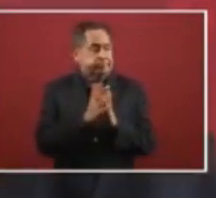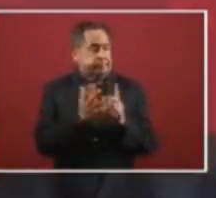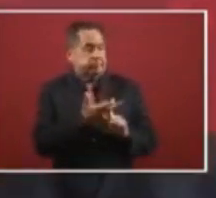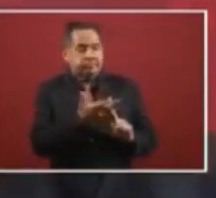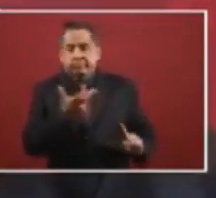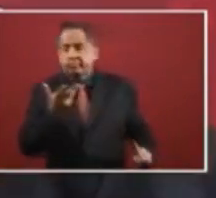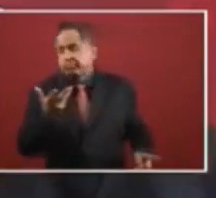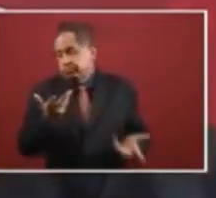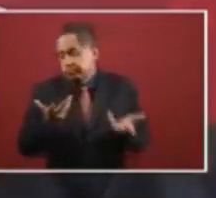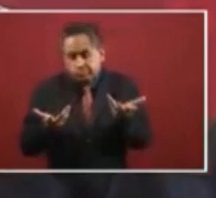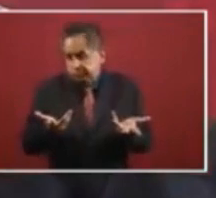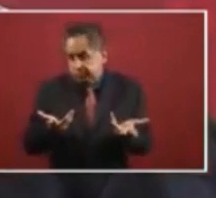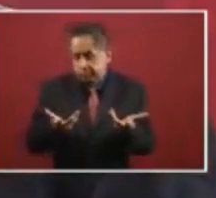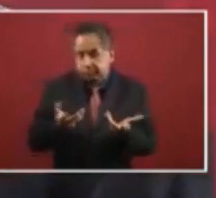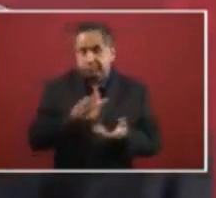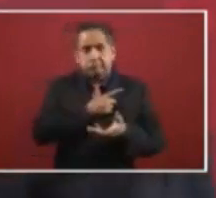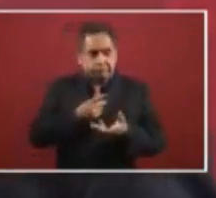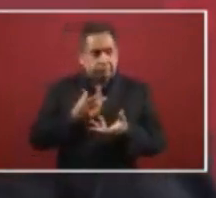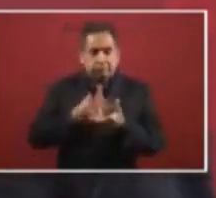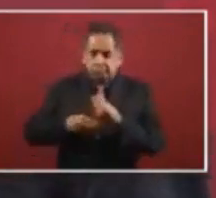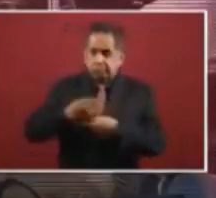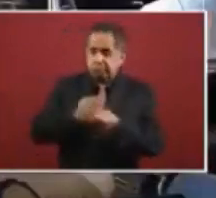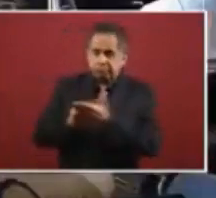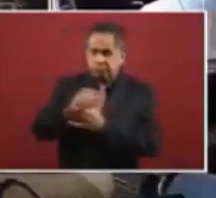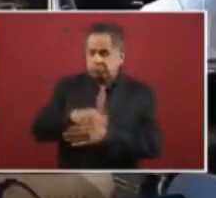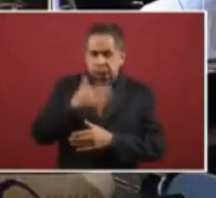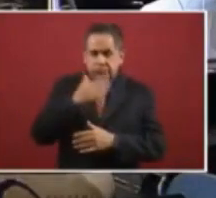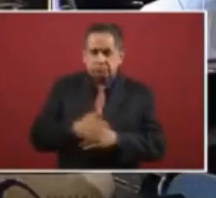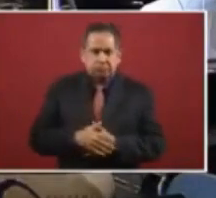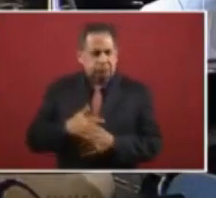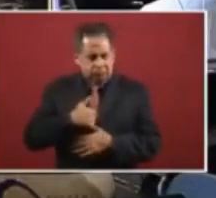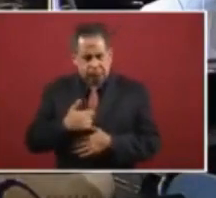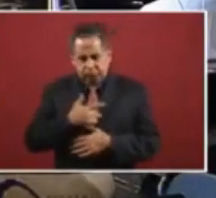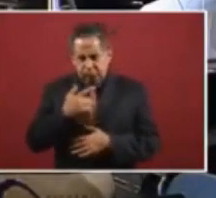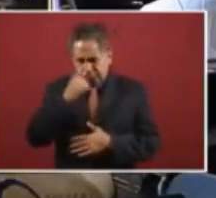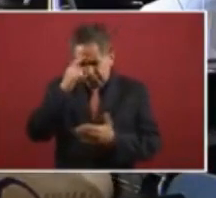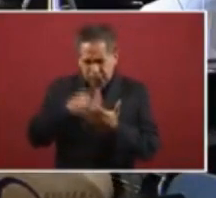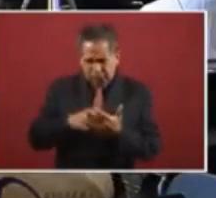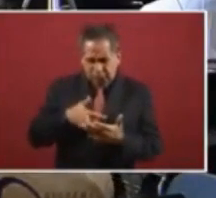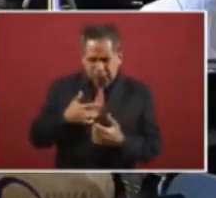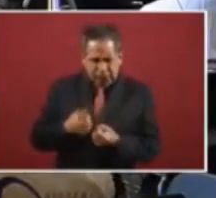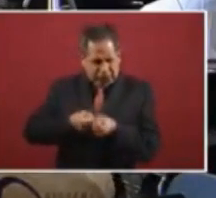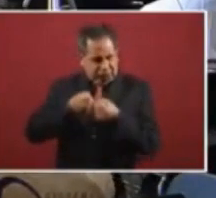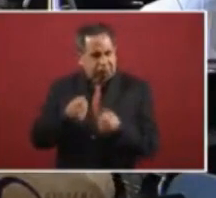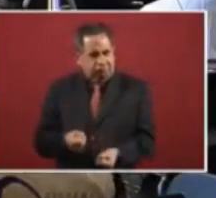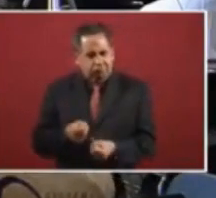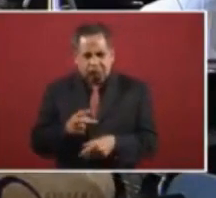the participation, or someone else will do it.